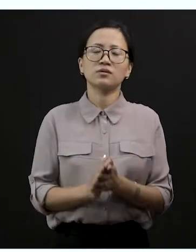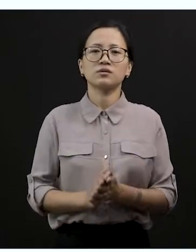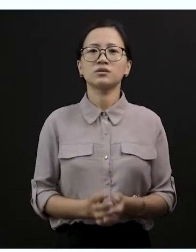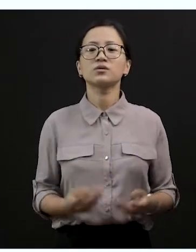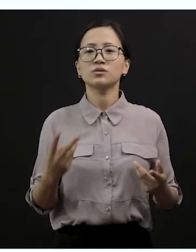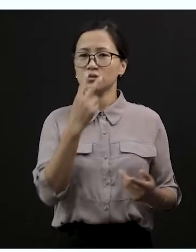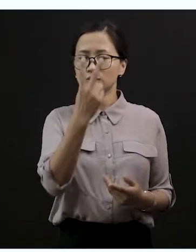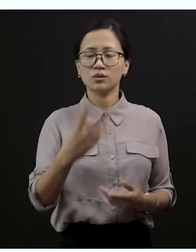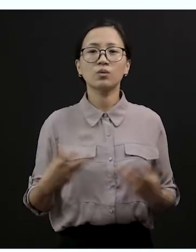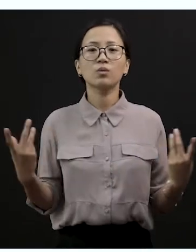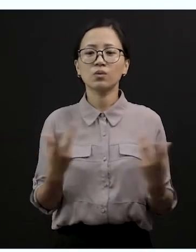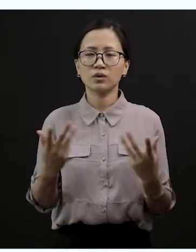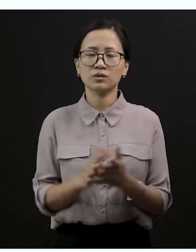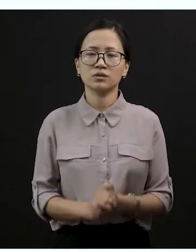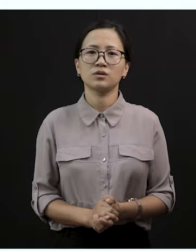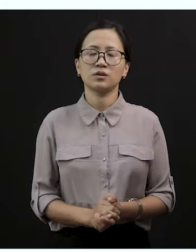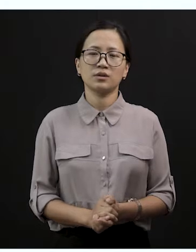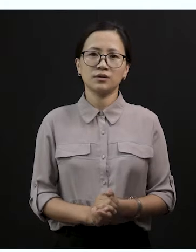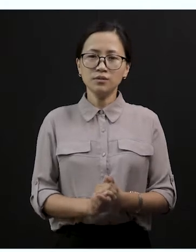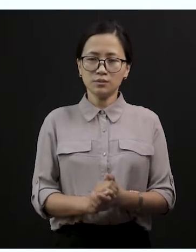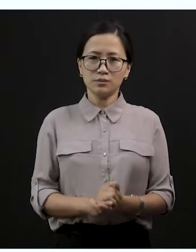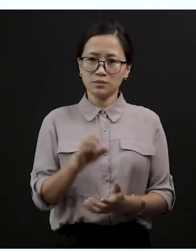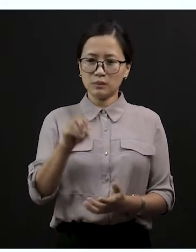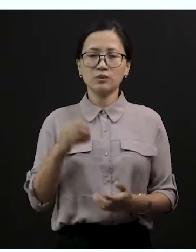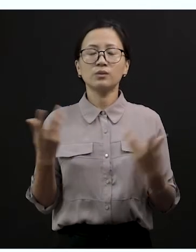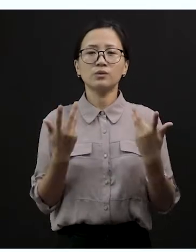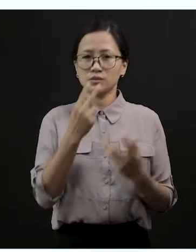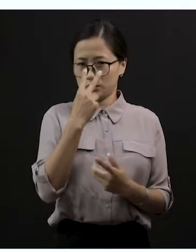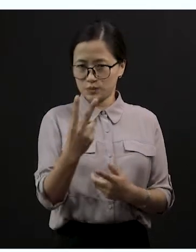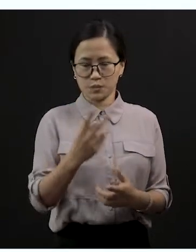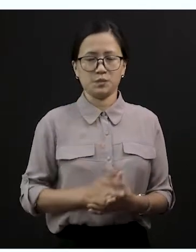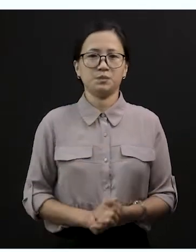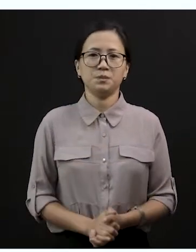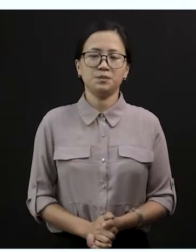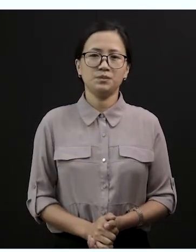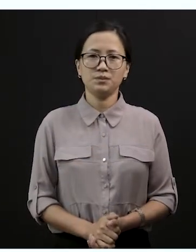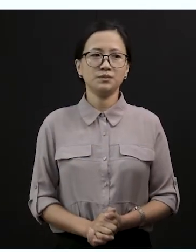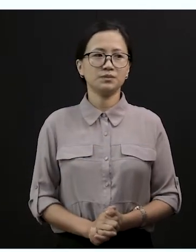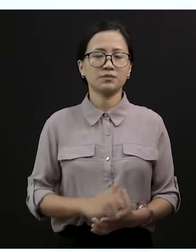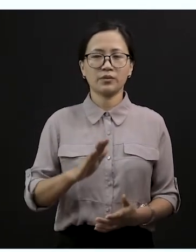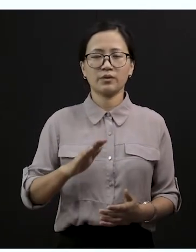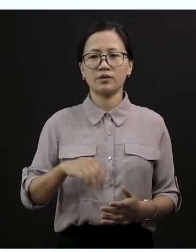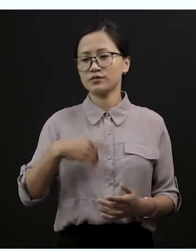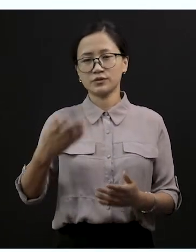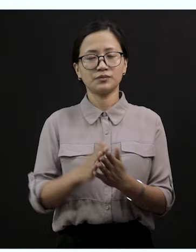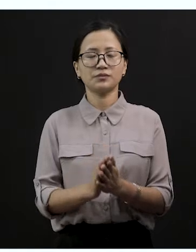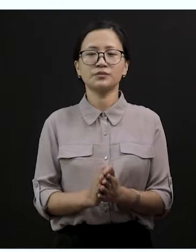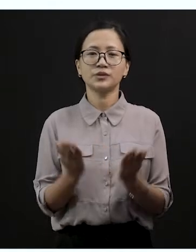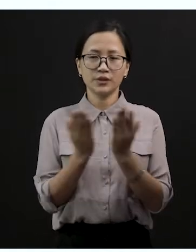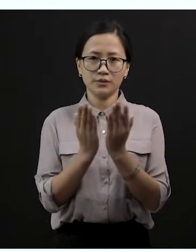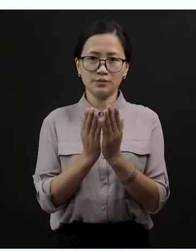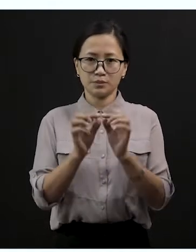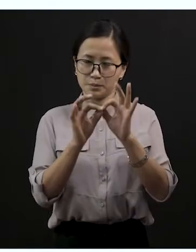sow what you reap. You reap what you sow, okay? Now, okay, after reading this